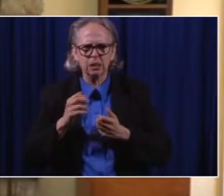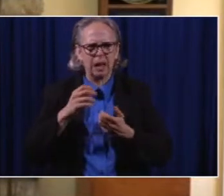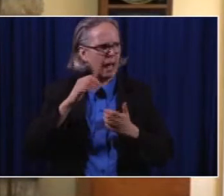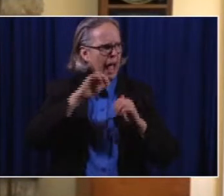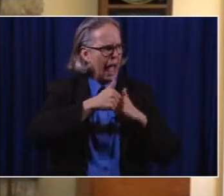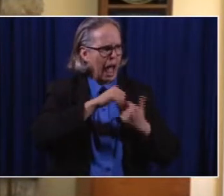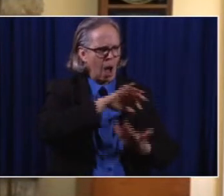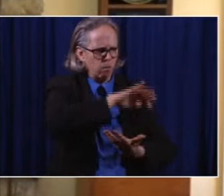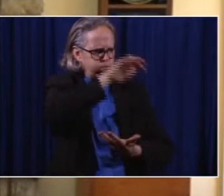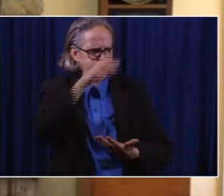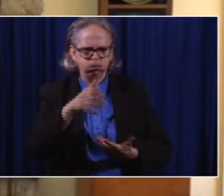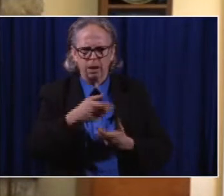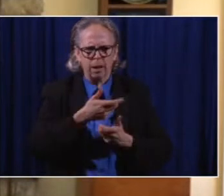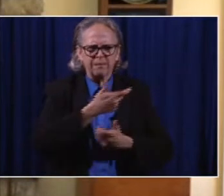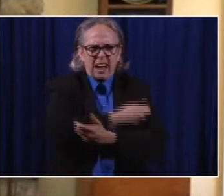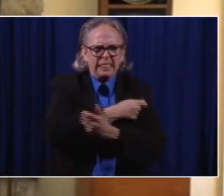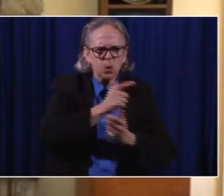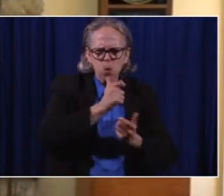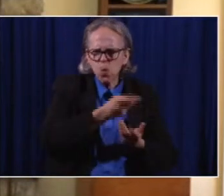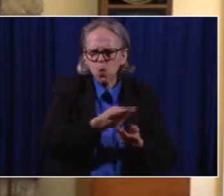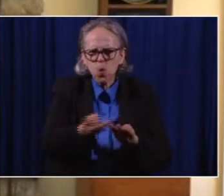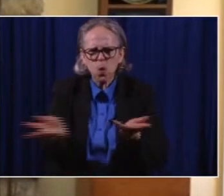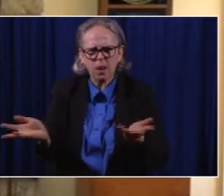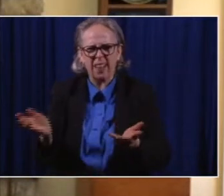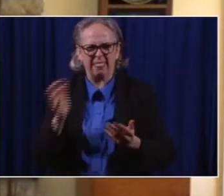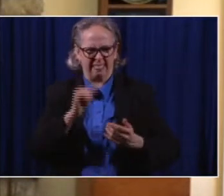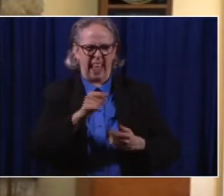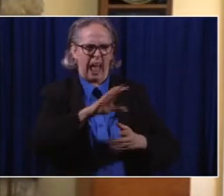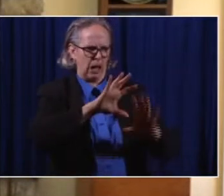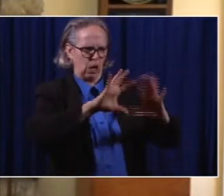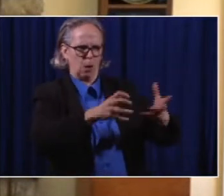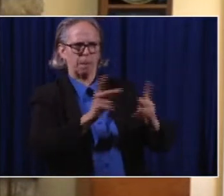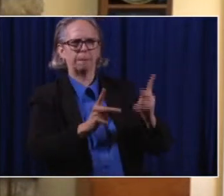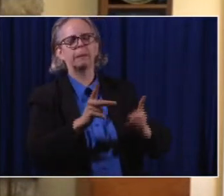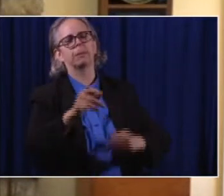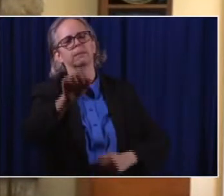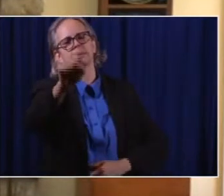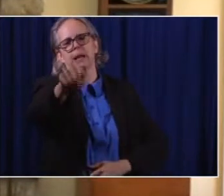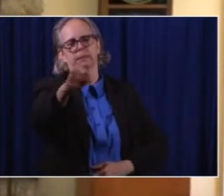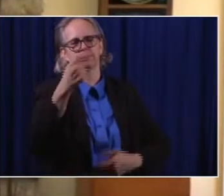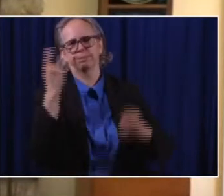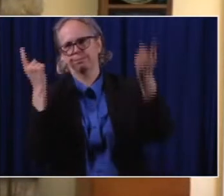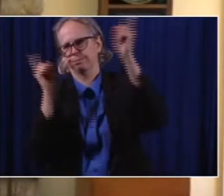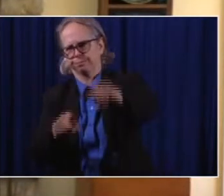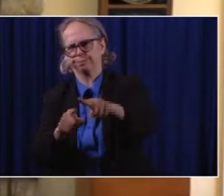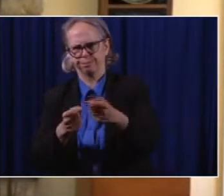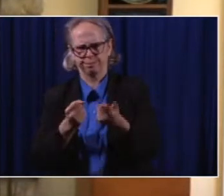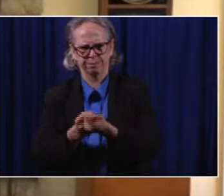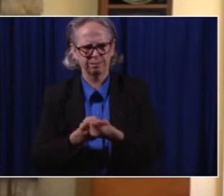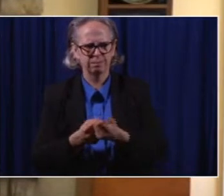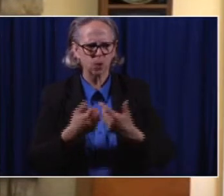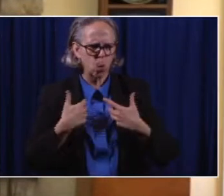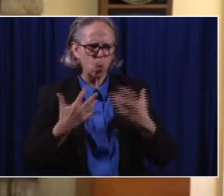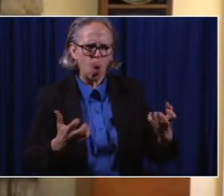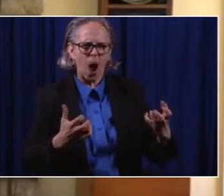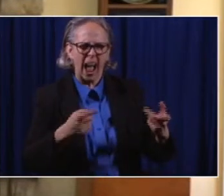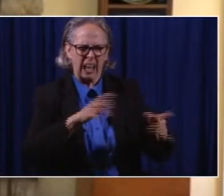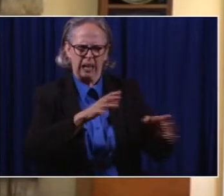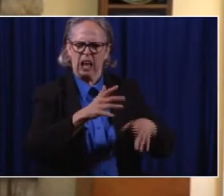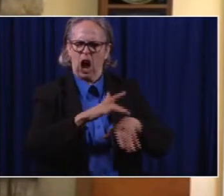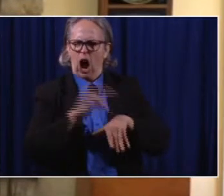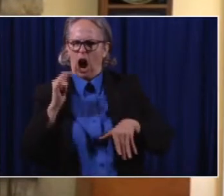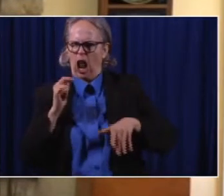a group of people, that we would like to be able to get help through